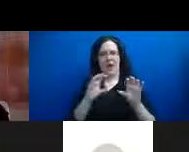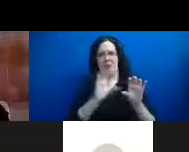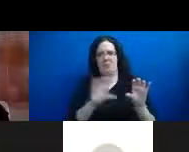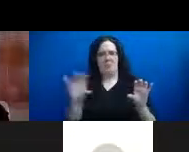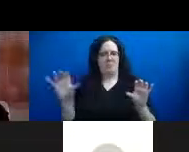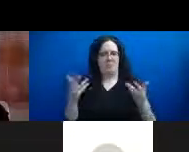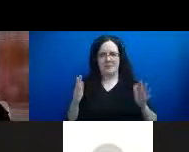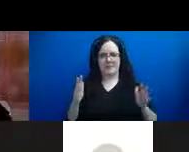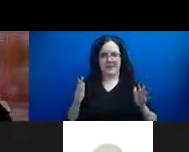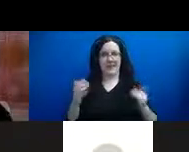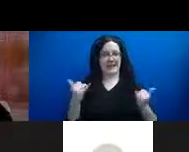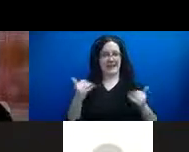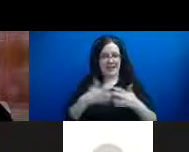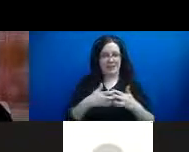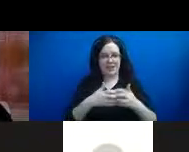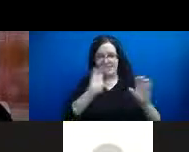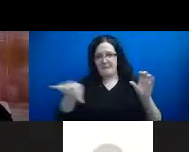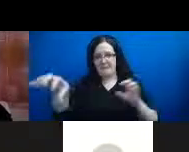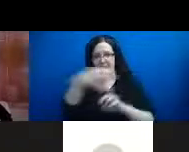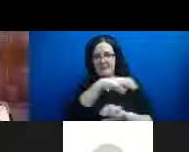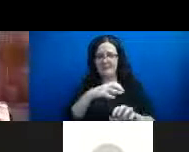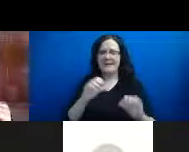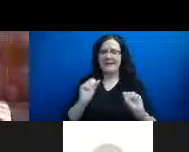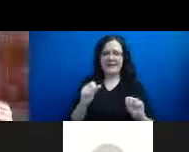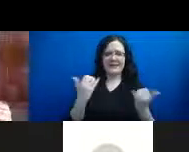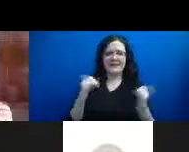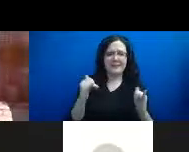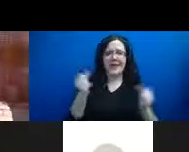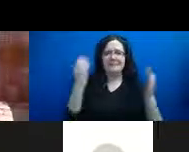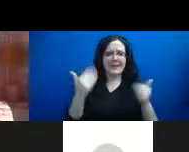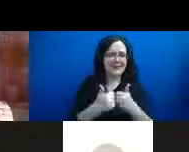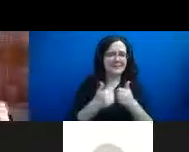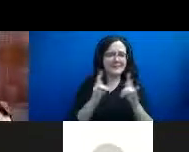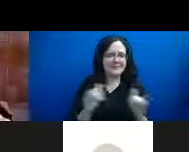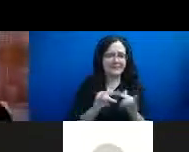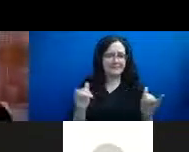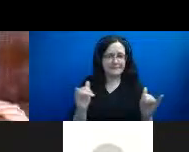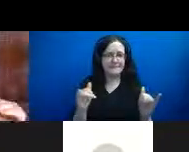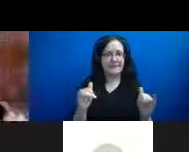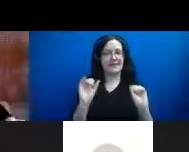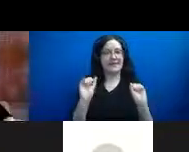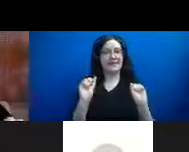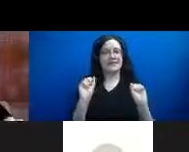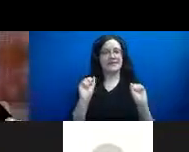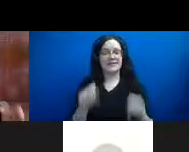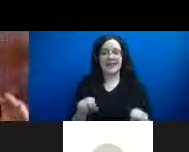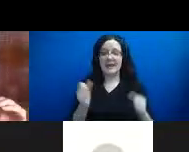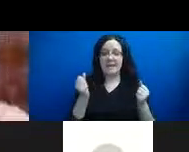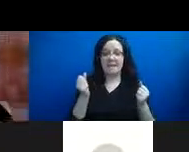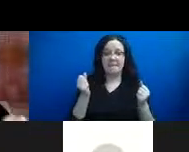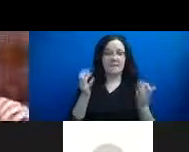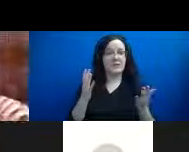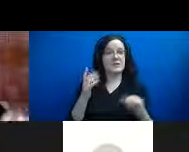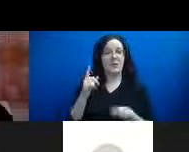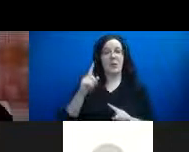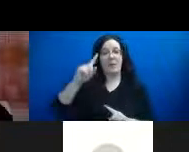of these different iterations of playing, and you can play multiple pennies or multiple nickels at a time, or multiple